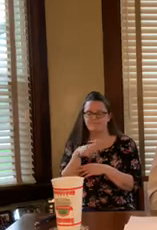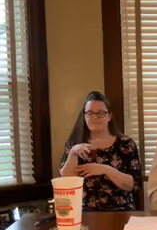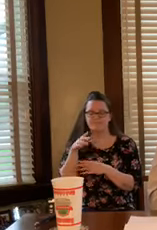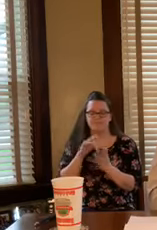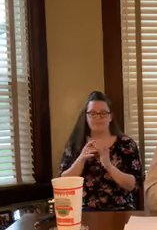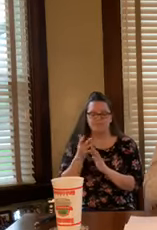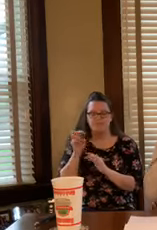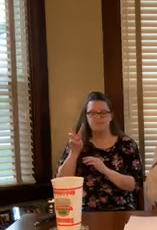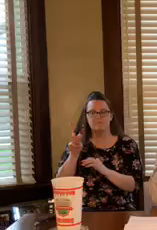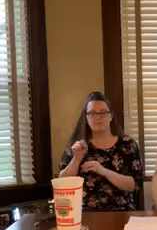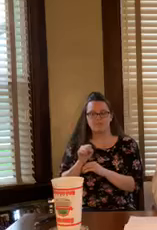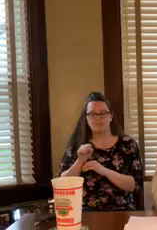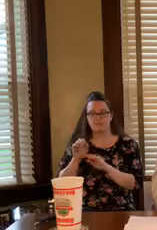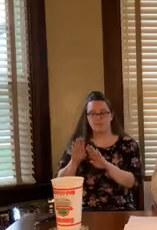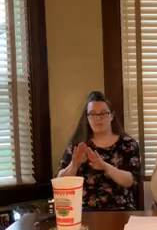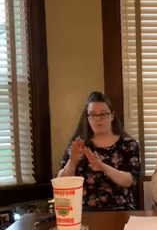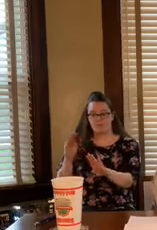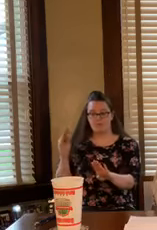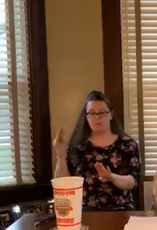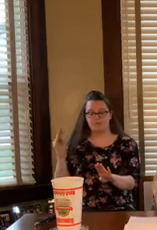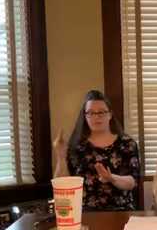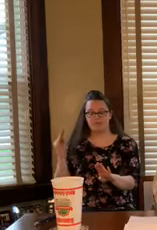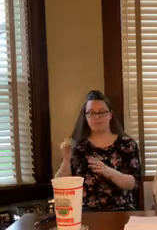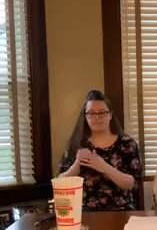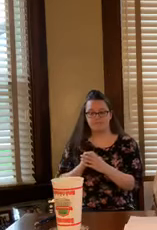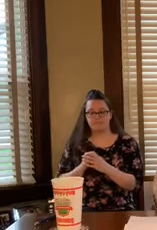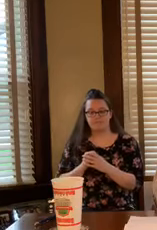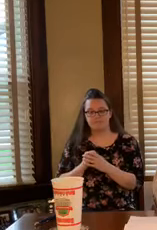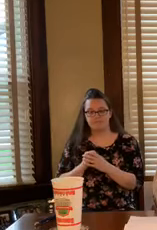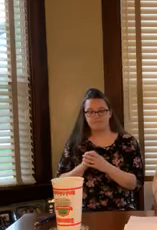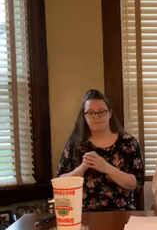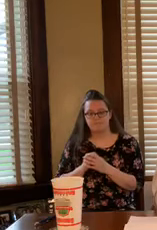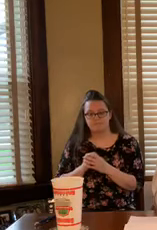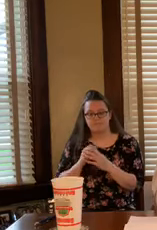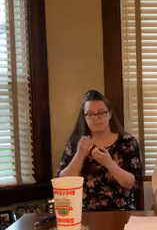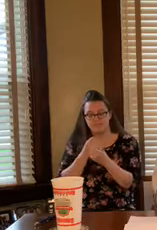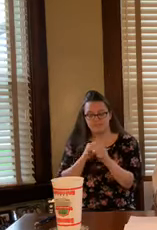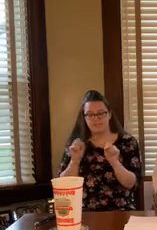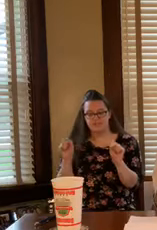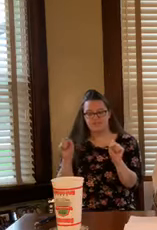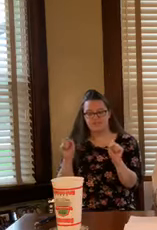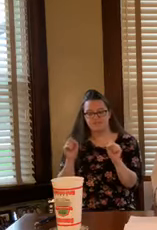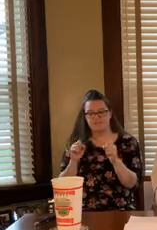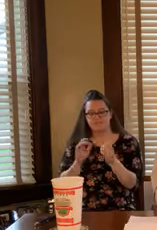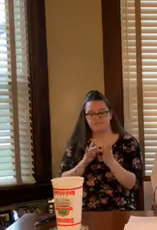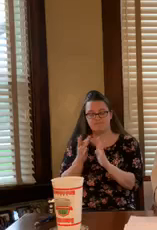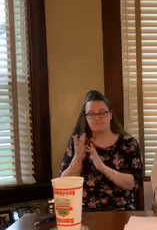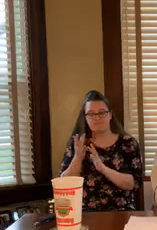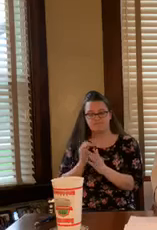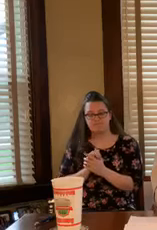to salvation by opening the door to Jesus.